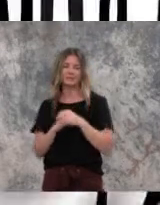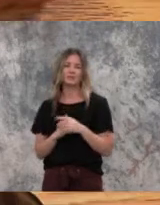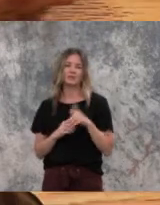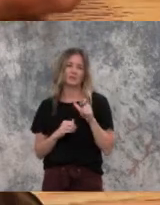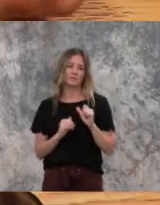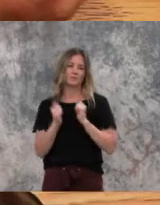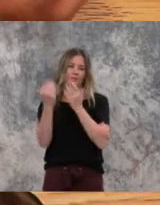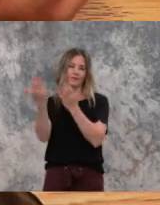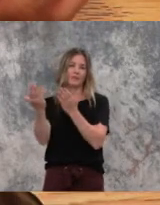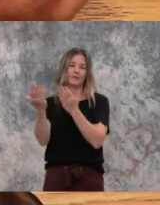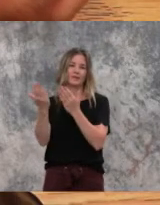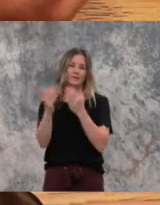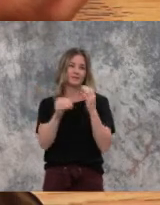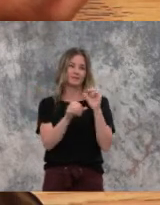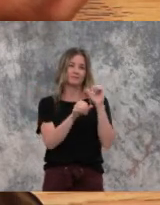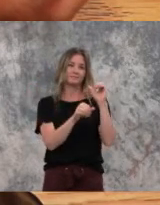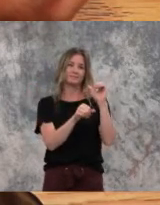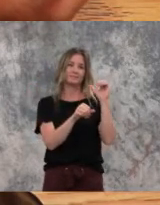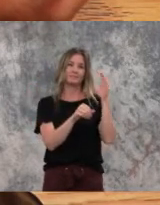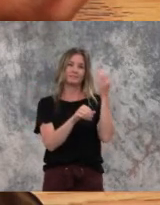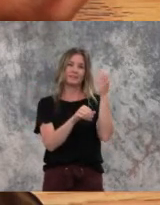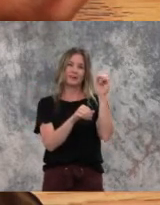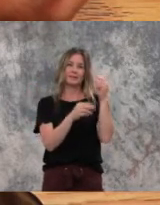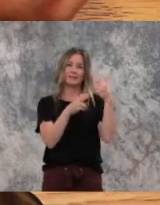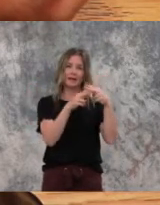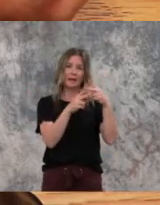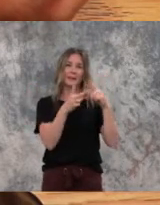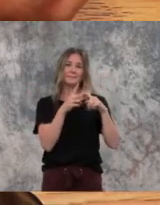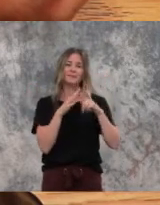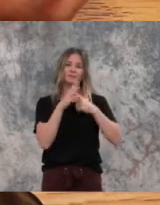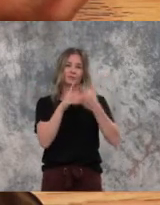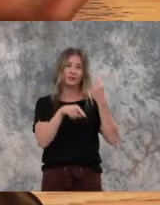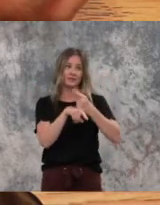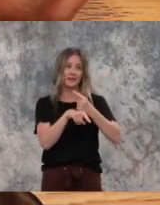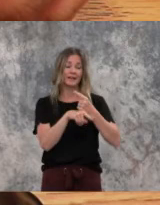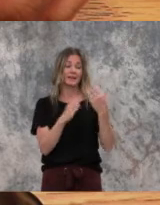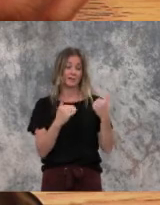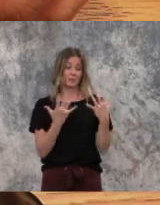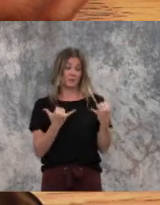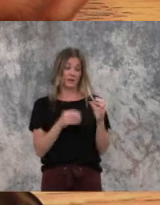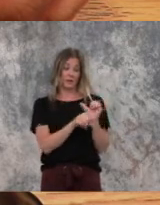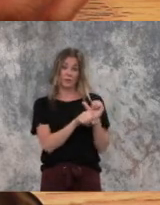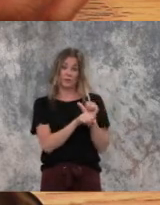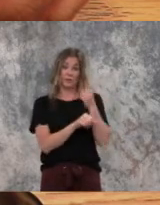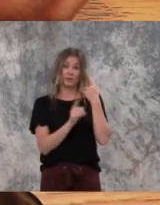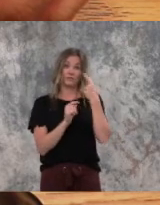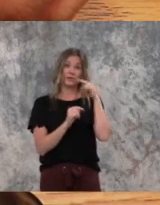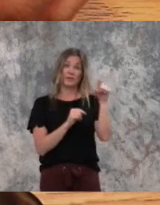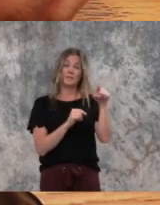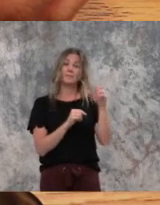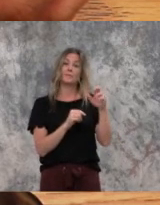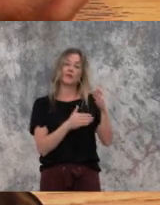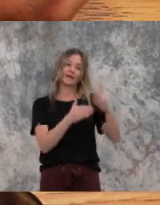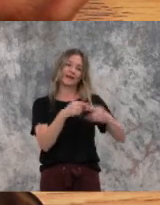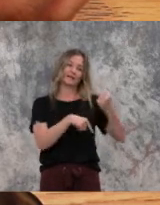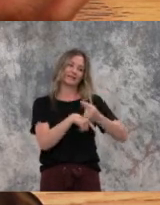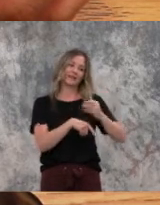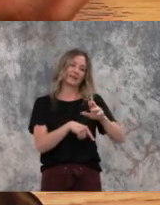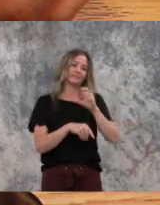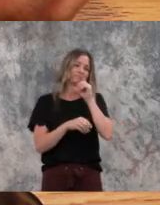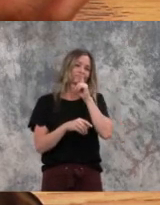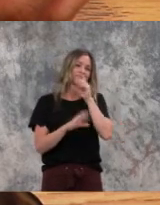provide the employer's name, the start date, whether you're currently working for this employer, and the end date if you're